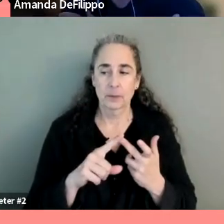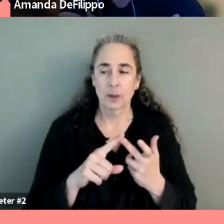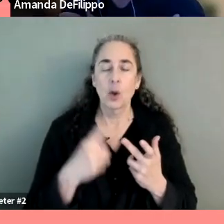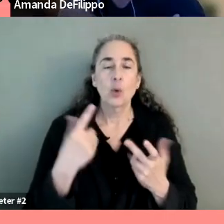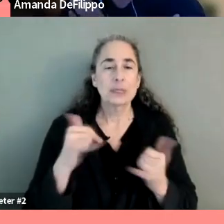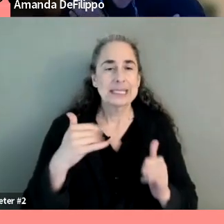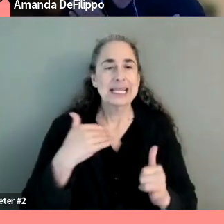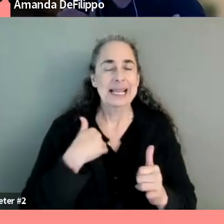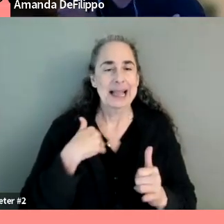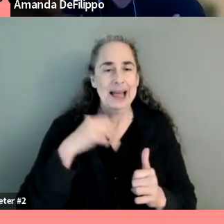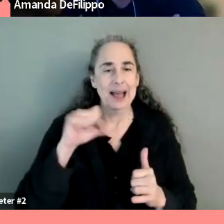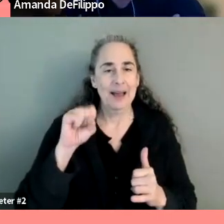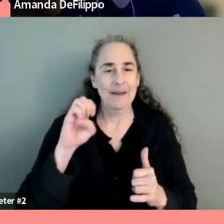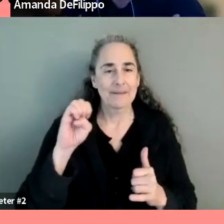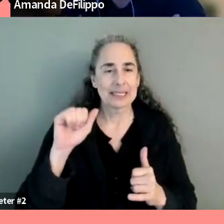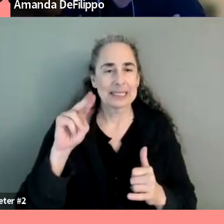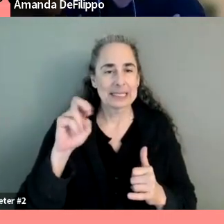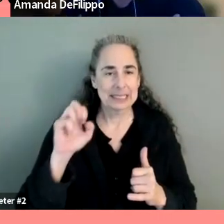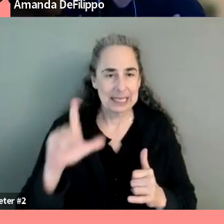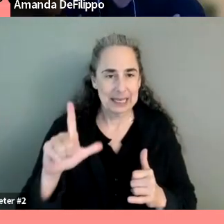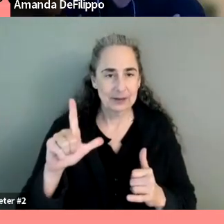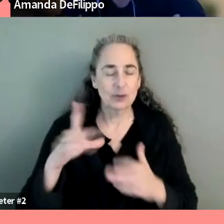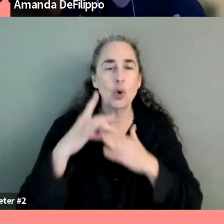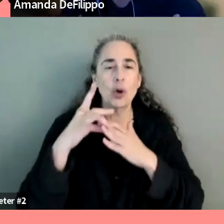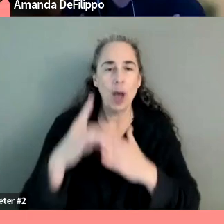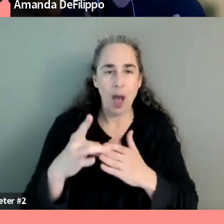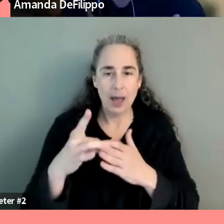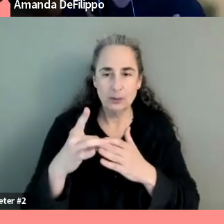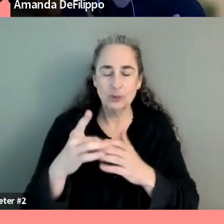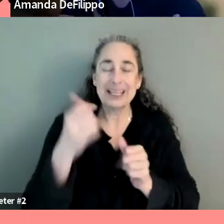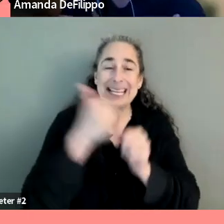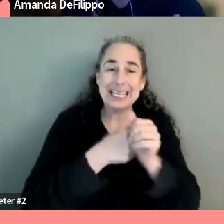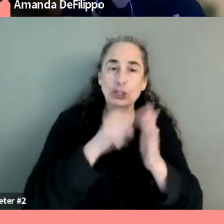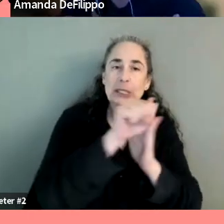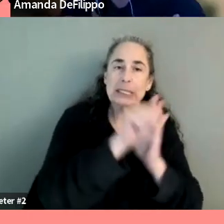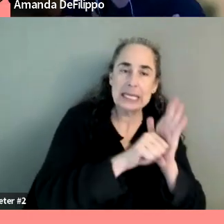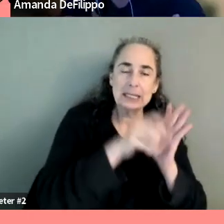our seasonal guide, which outlines all of the programs we do for each season.